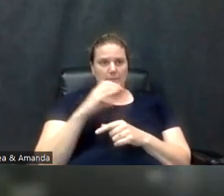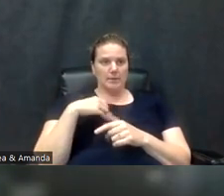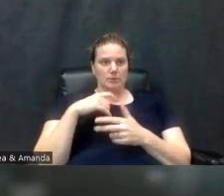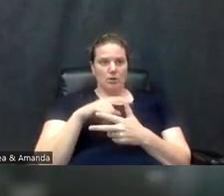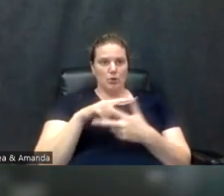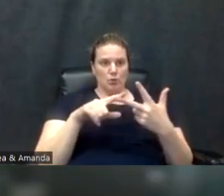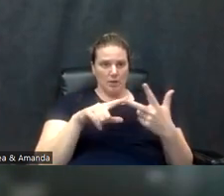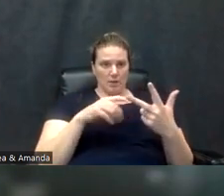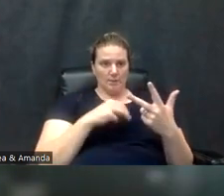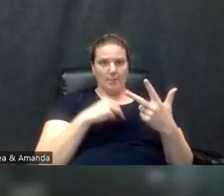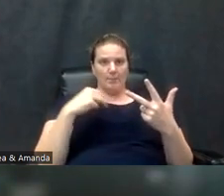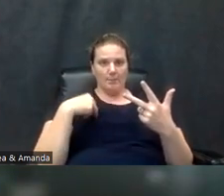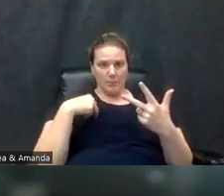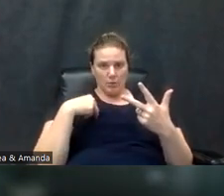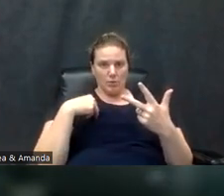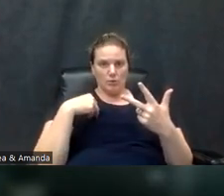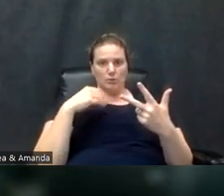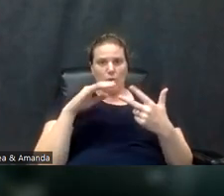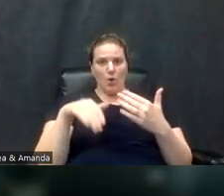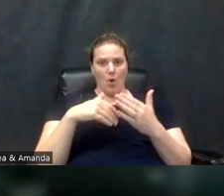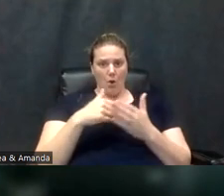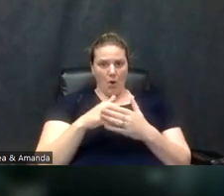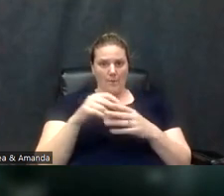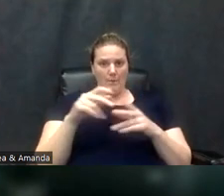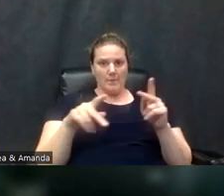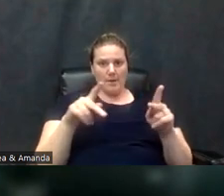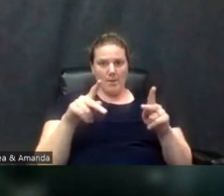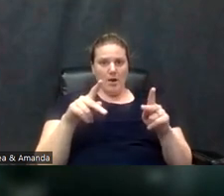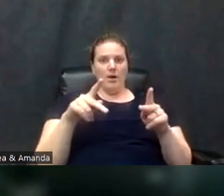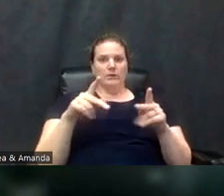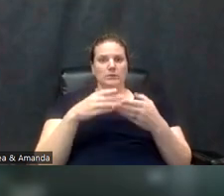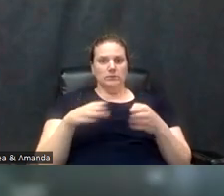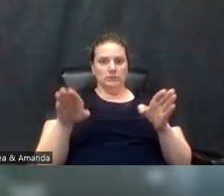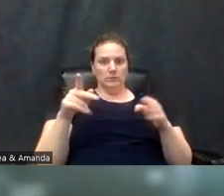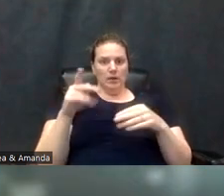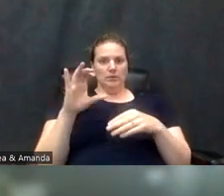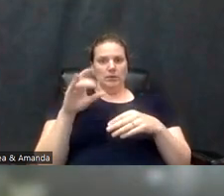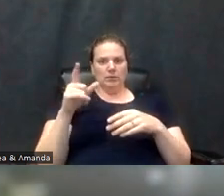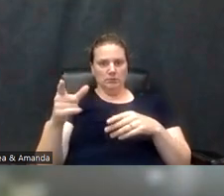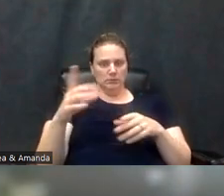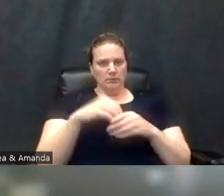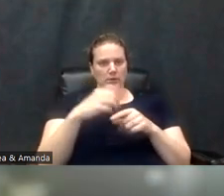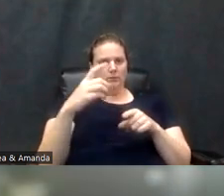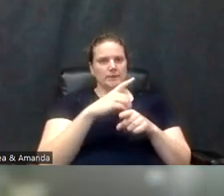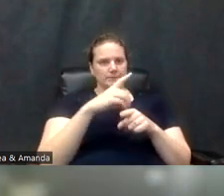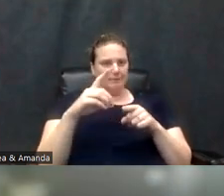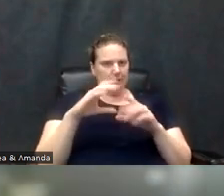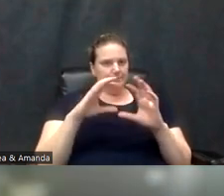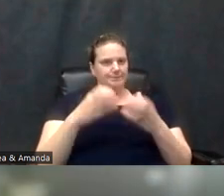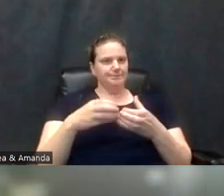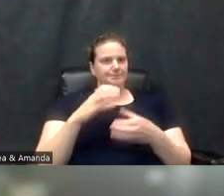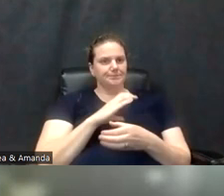three of their members, so these are volunteer members of the public. They form a discipline committee. They review all